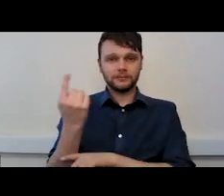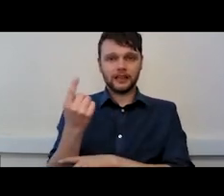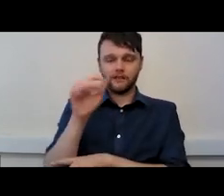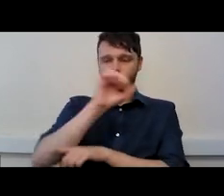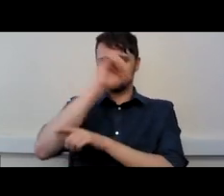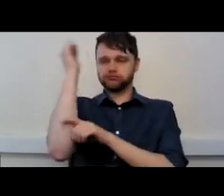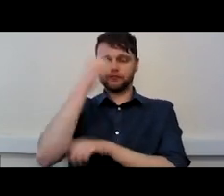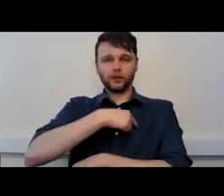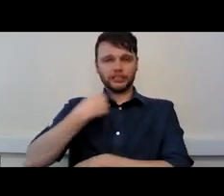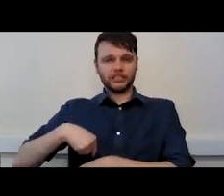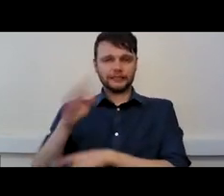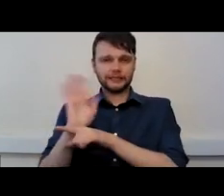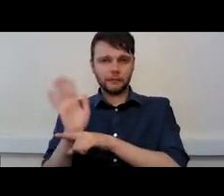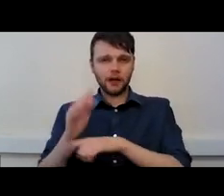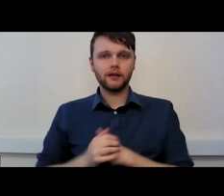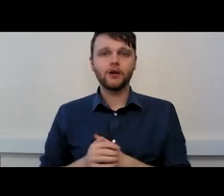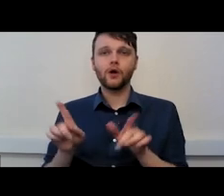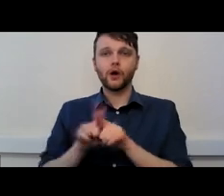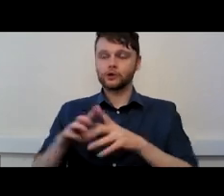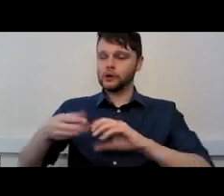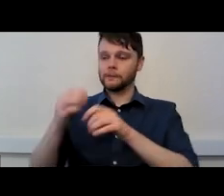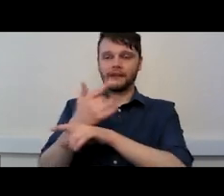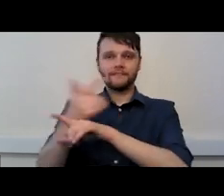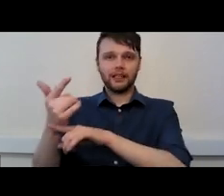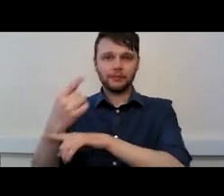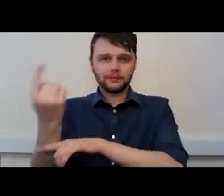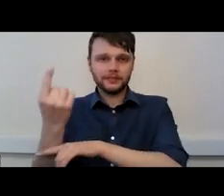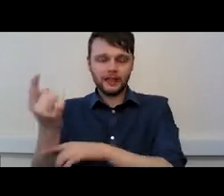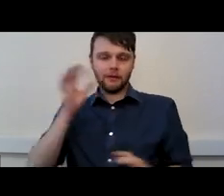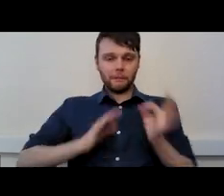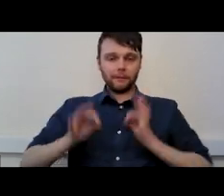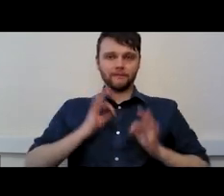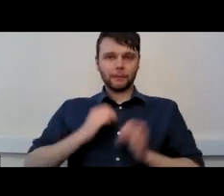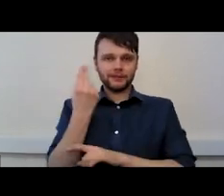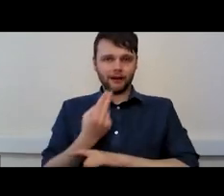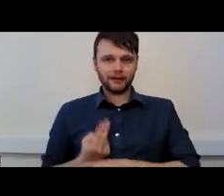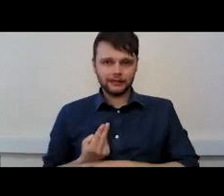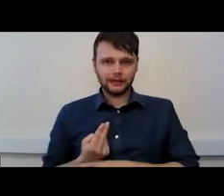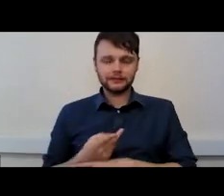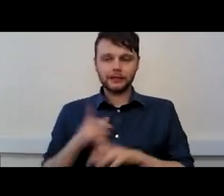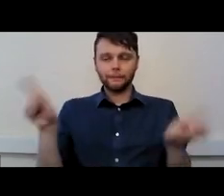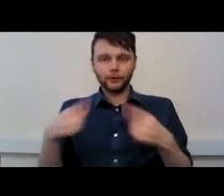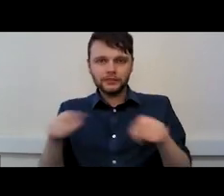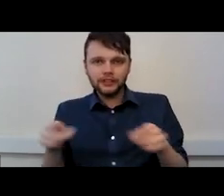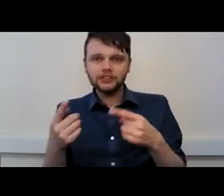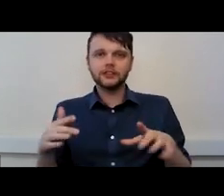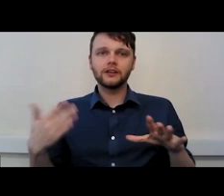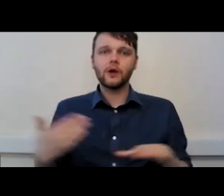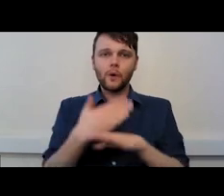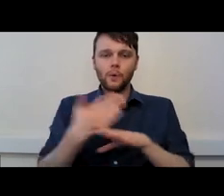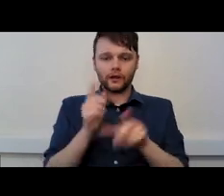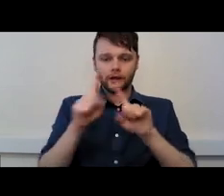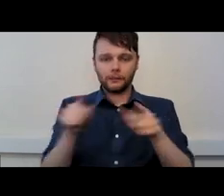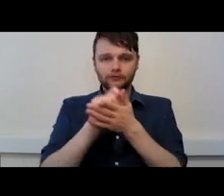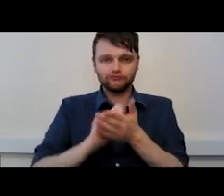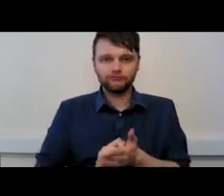Chinese cinema, but he is also a filmmaker, a performance artist, a classically trained musician, a working composer, and wonderfully